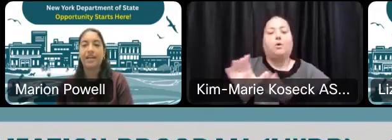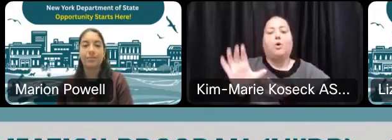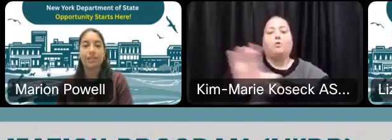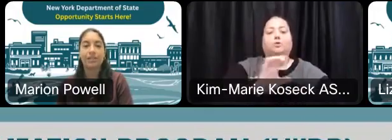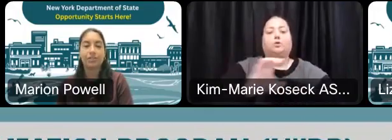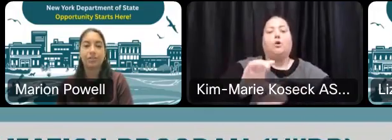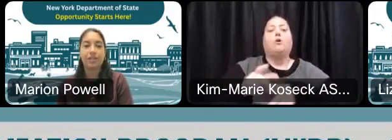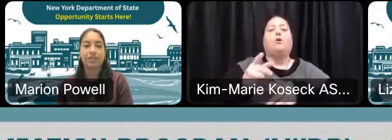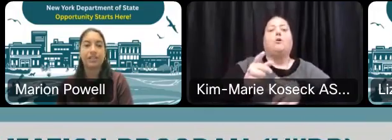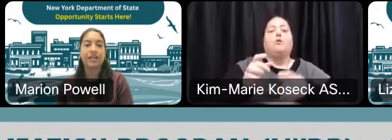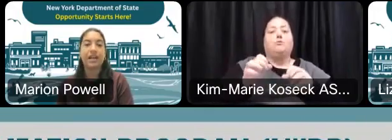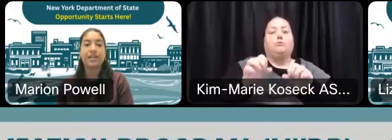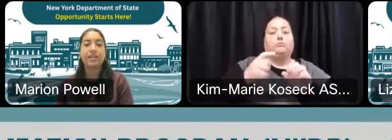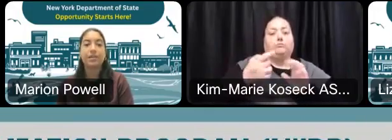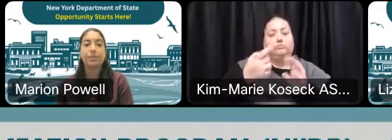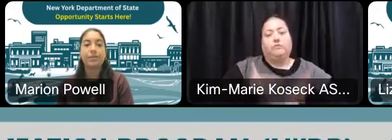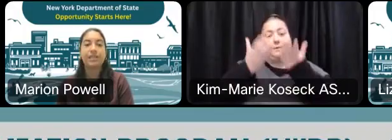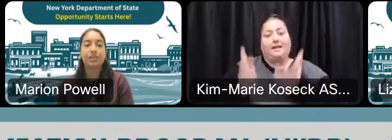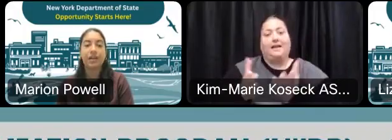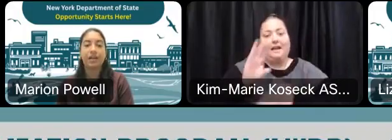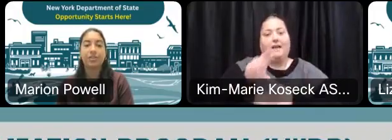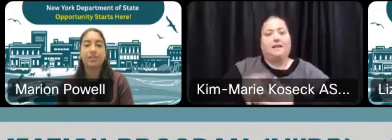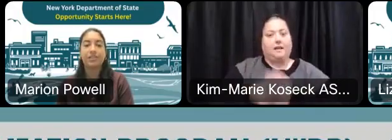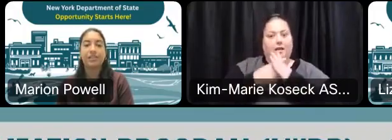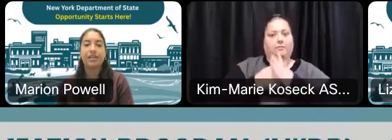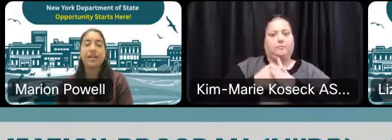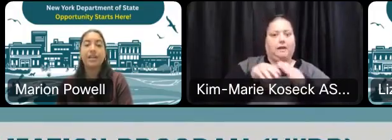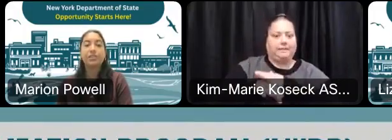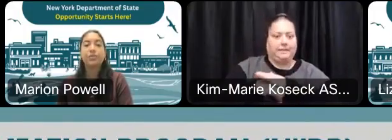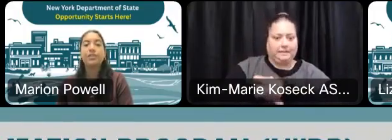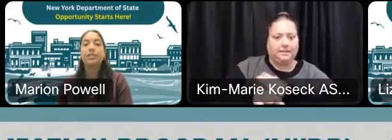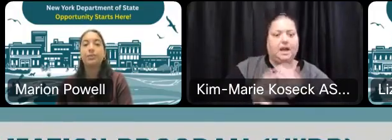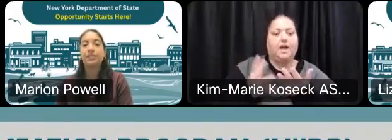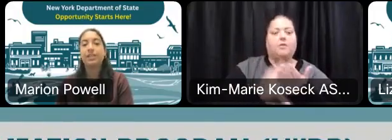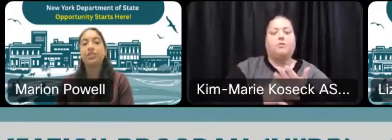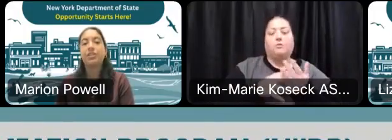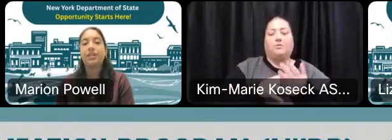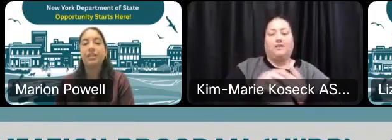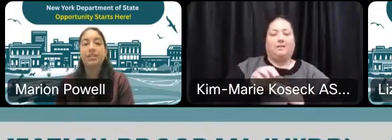and adaptation strategies and the implementation actions. It is through the